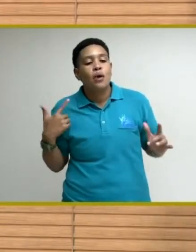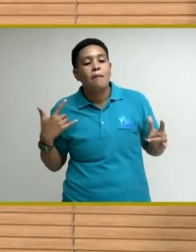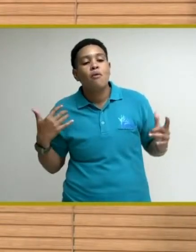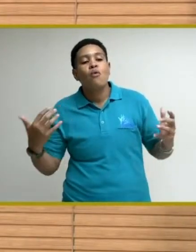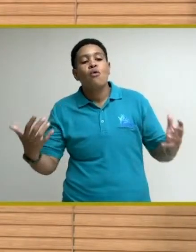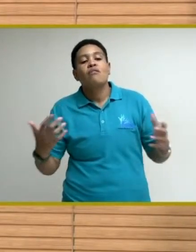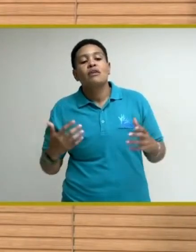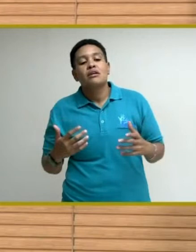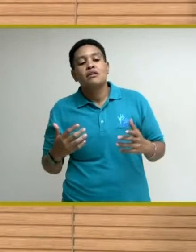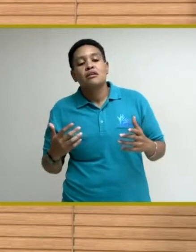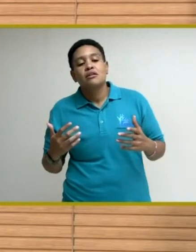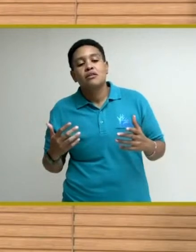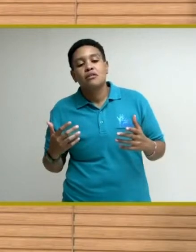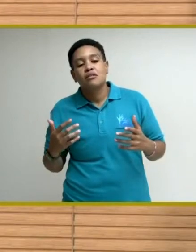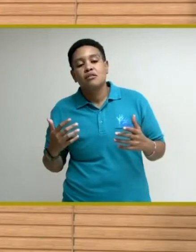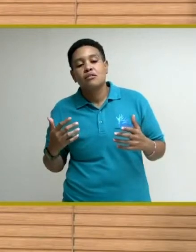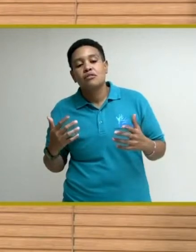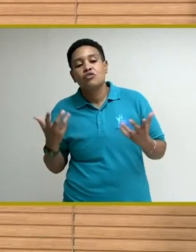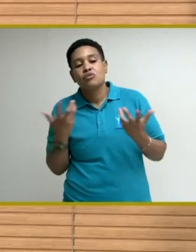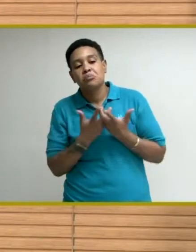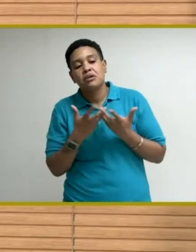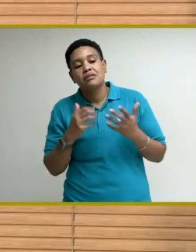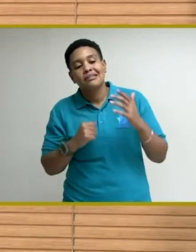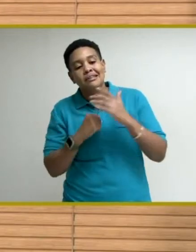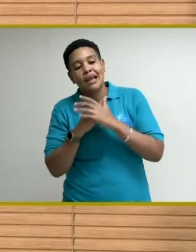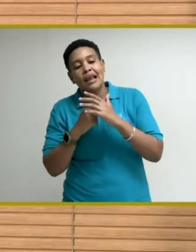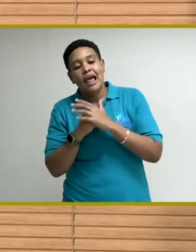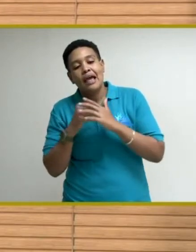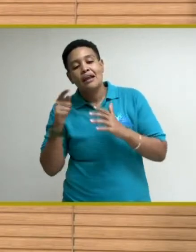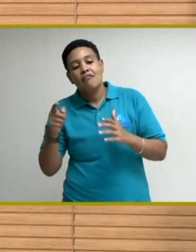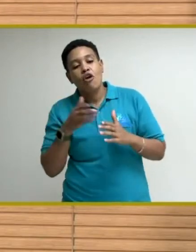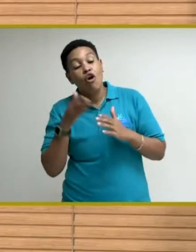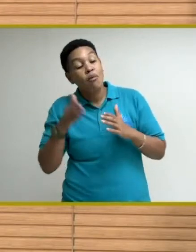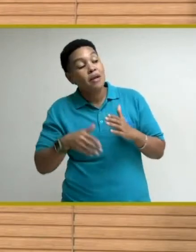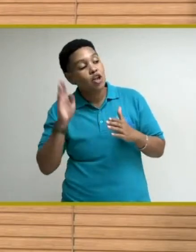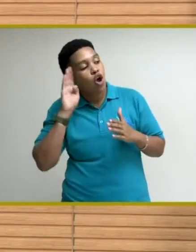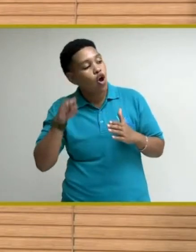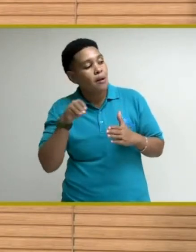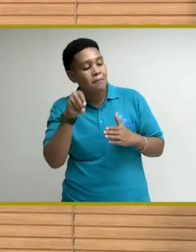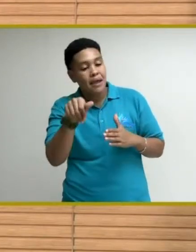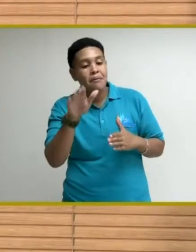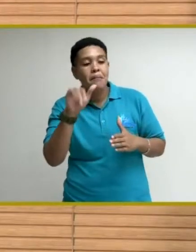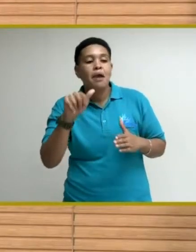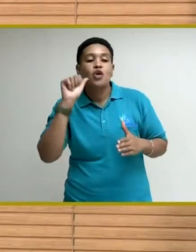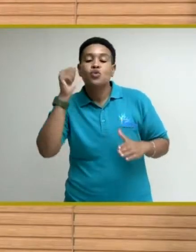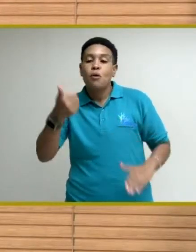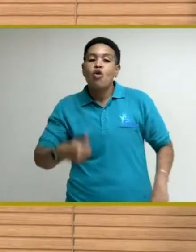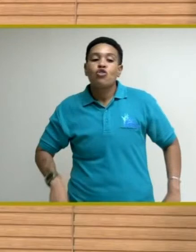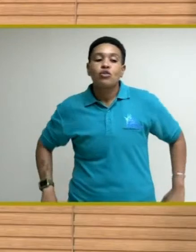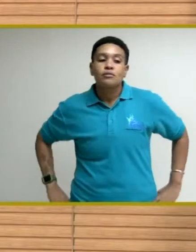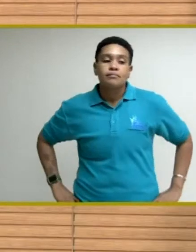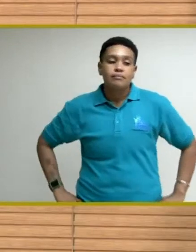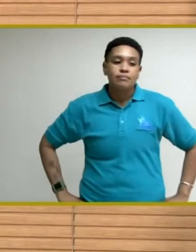to meet the deadline of completing all payments by tomorrow.